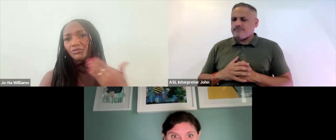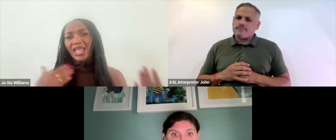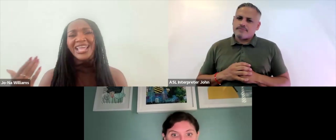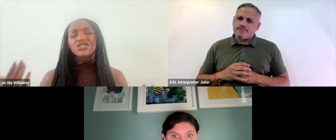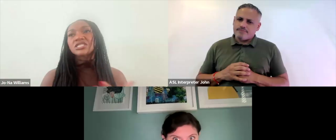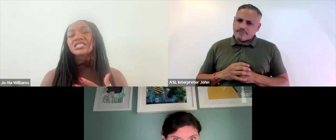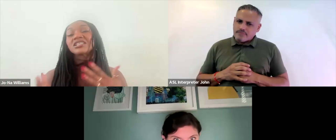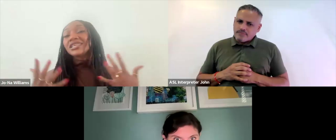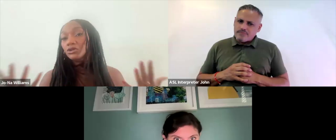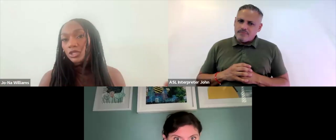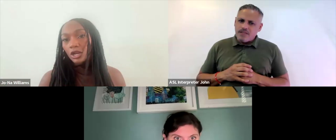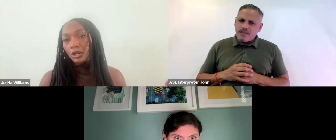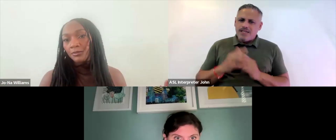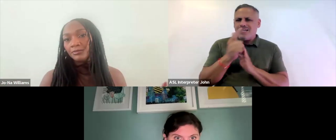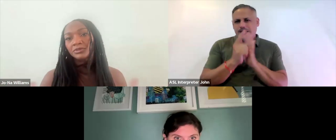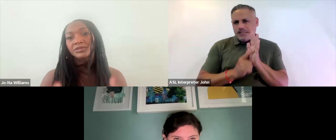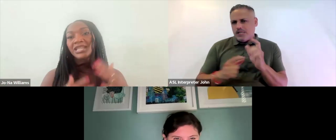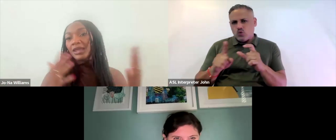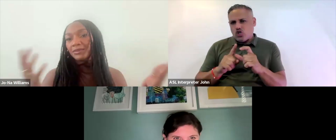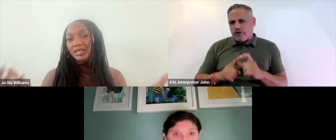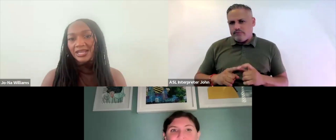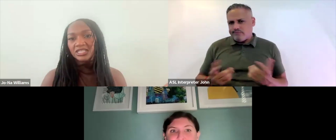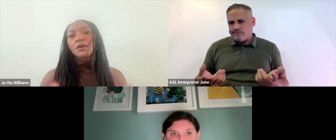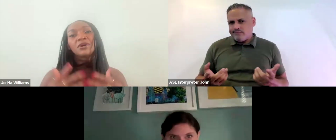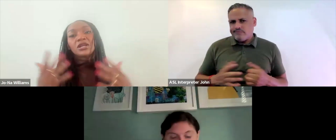So it's a legal term,